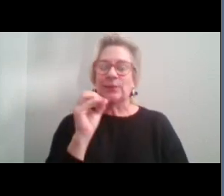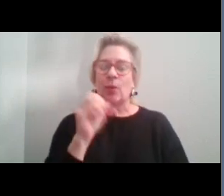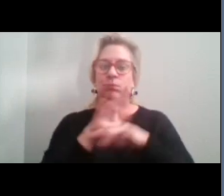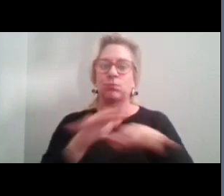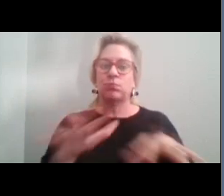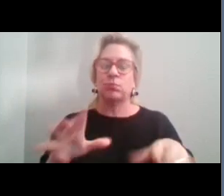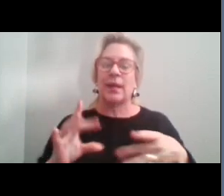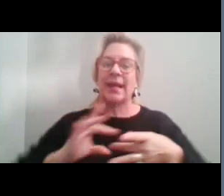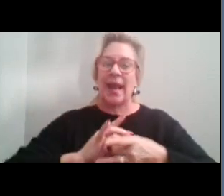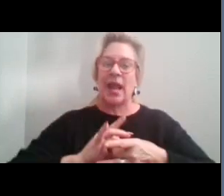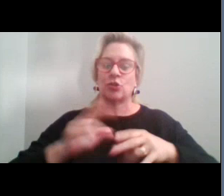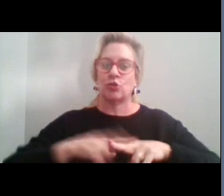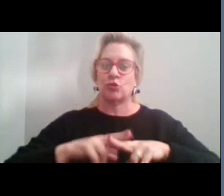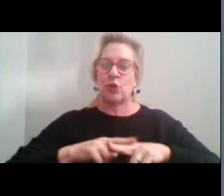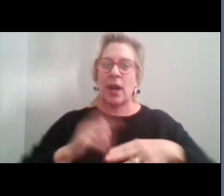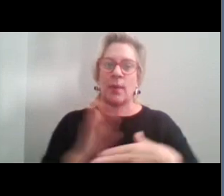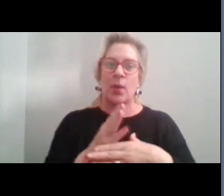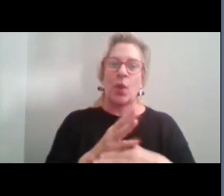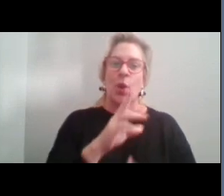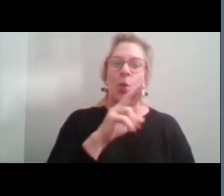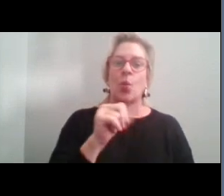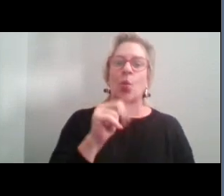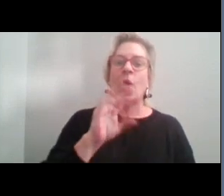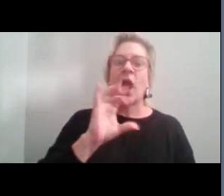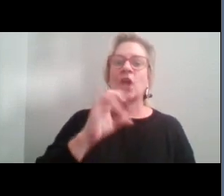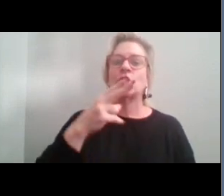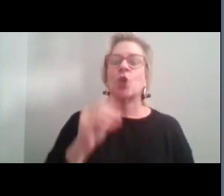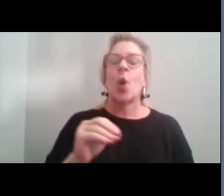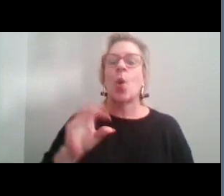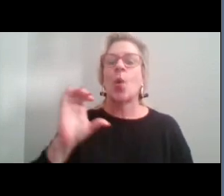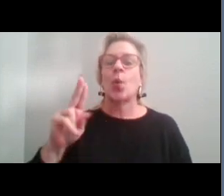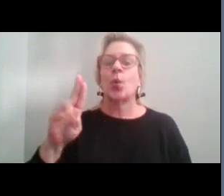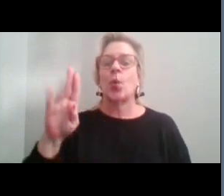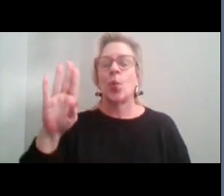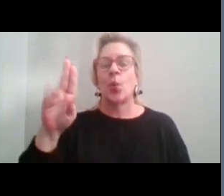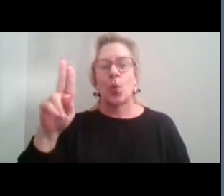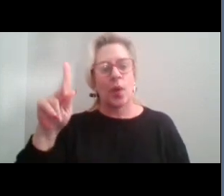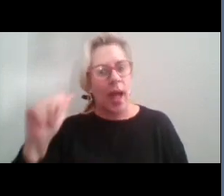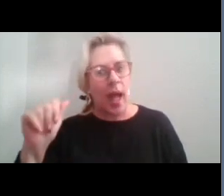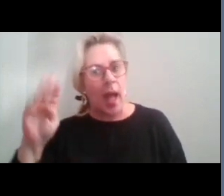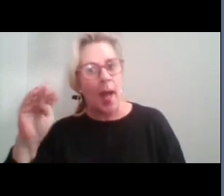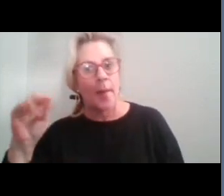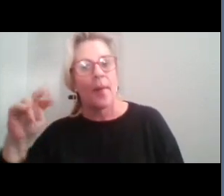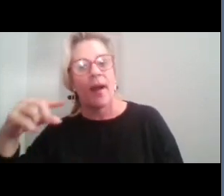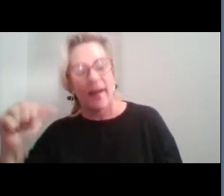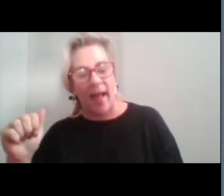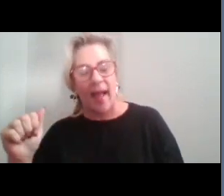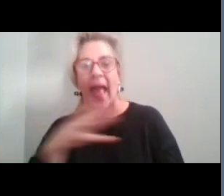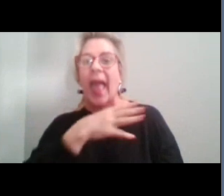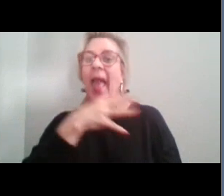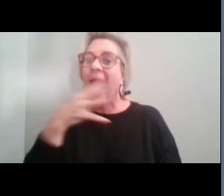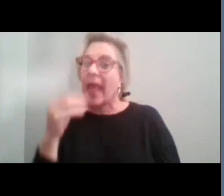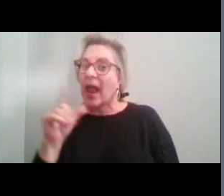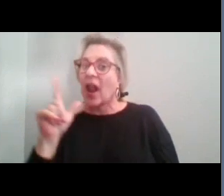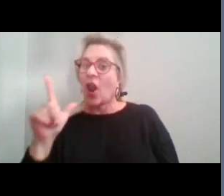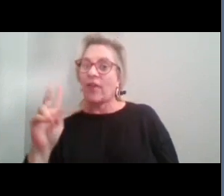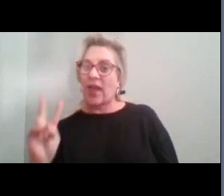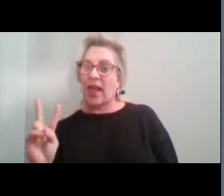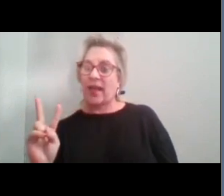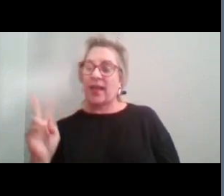rail connection between Rancho Cucamonga and Las Vegas. So bringing high-speed rail to Southern California soon. And I appreciate that